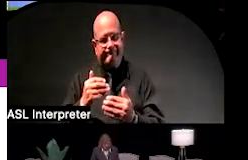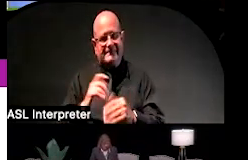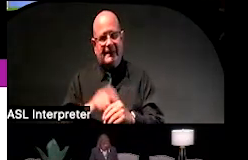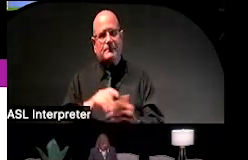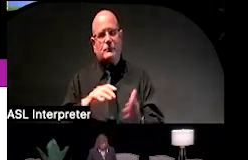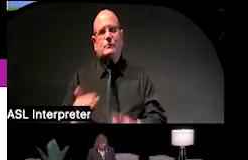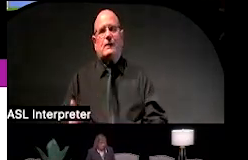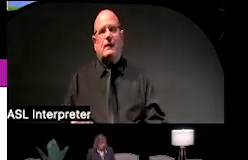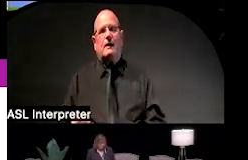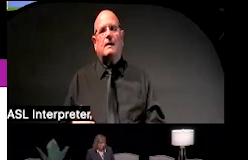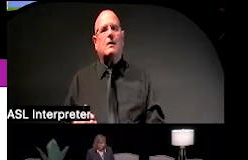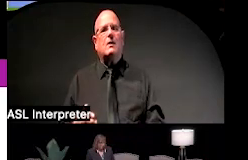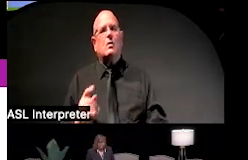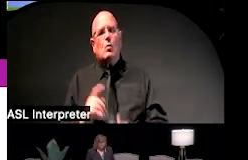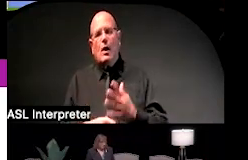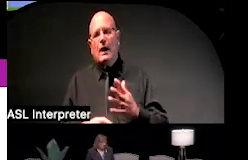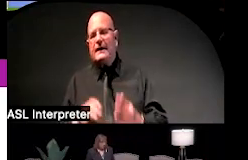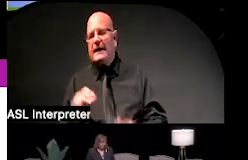and things that they would need.